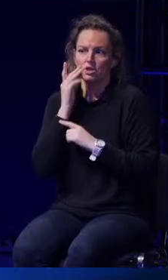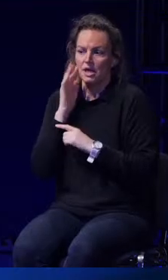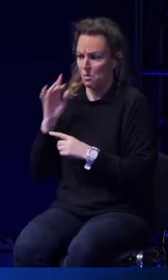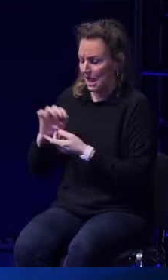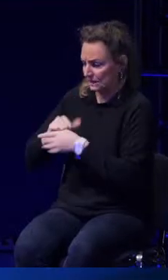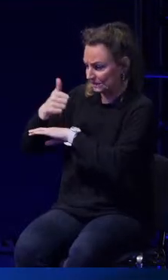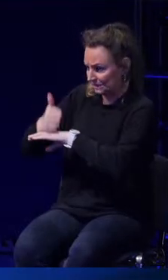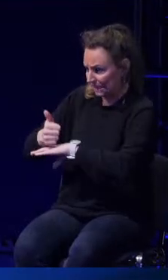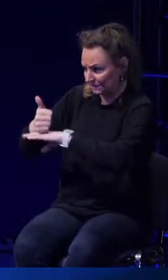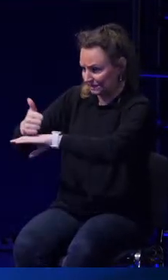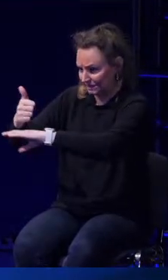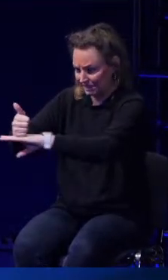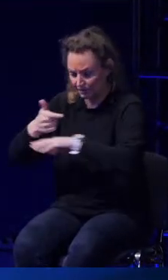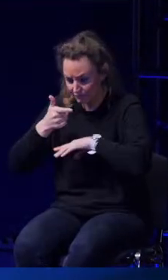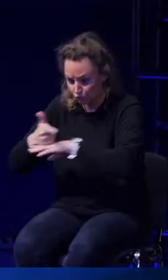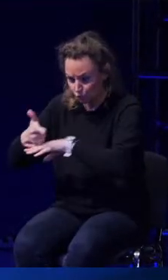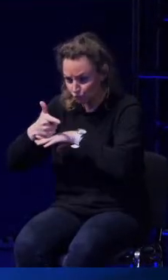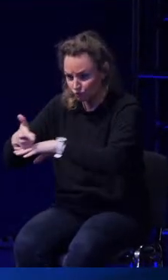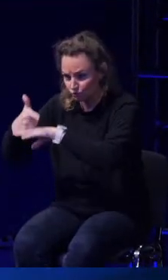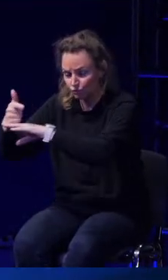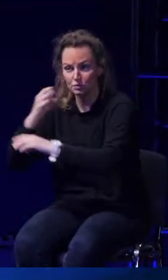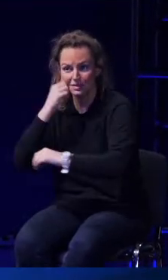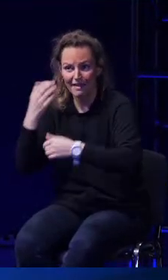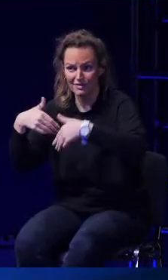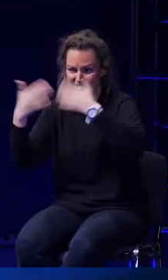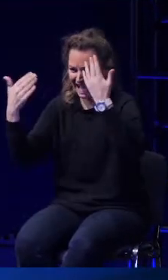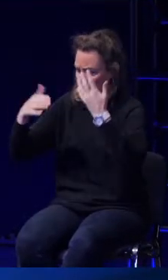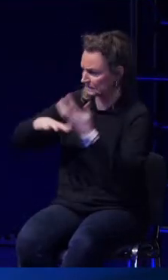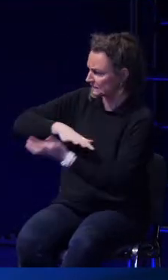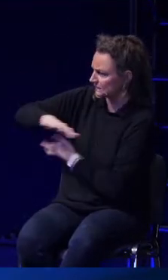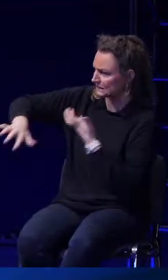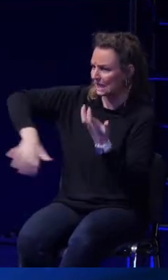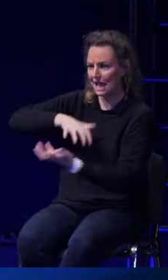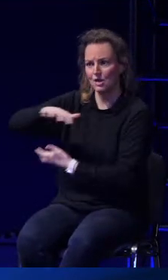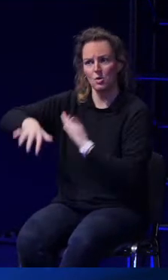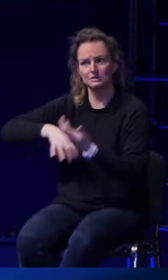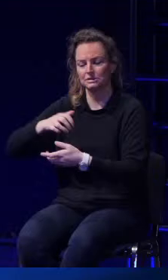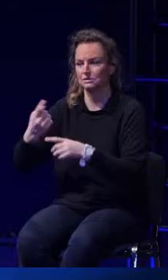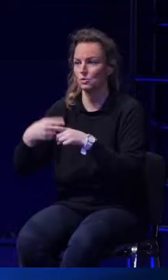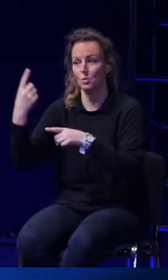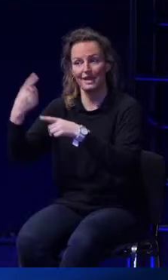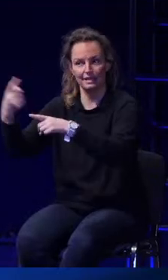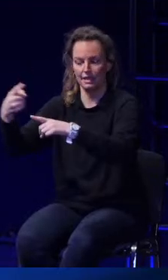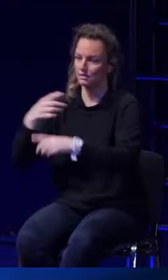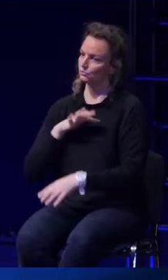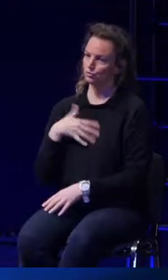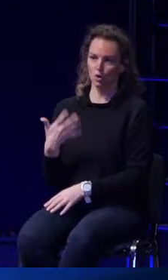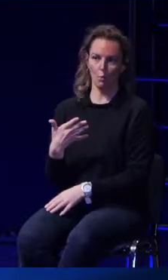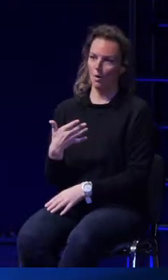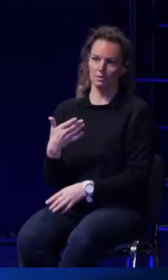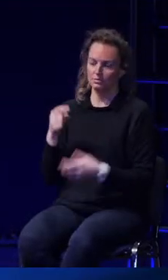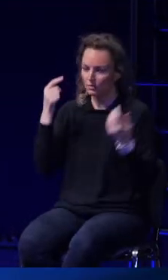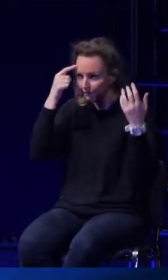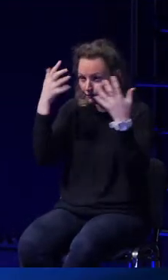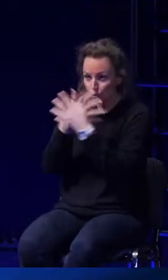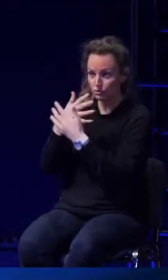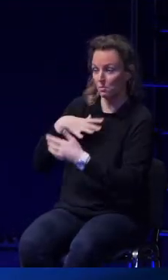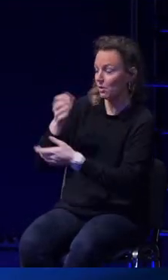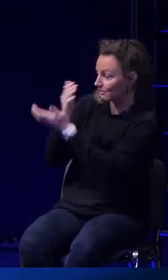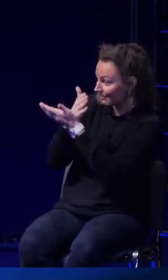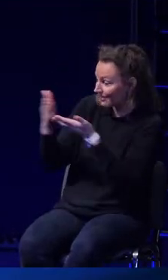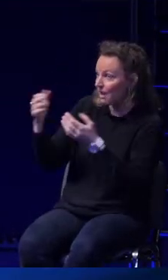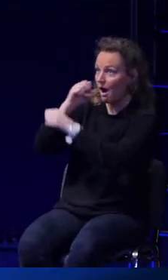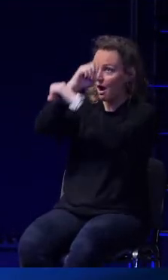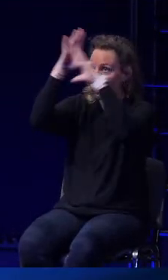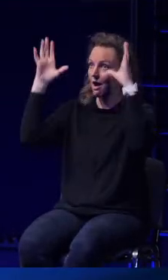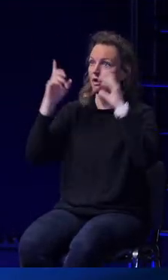of time, things can get very chaotic and hairy very quickly, so you don't want to get confusion, right? So, so this